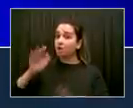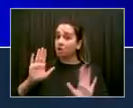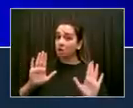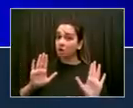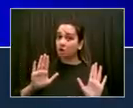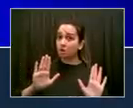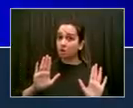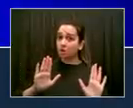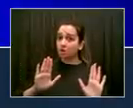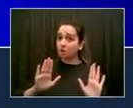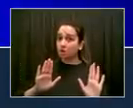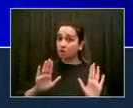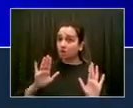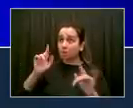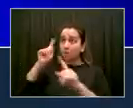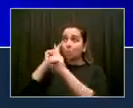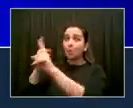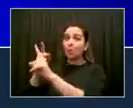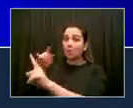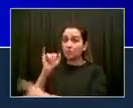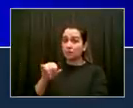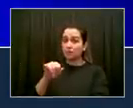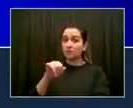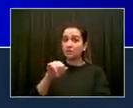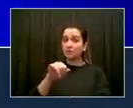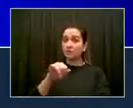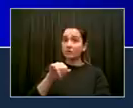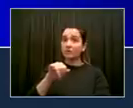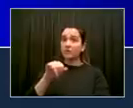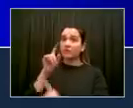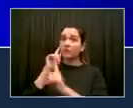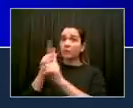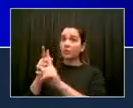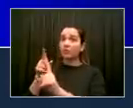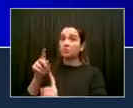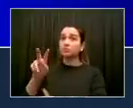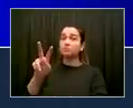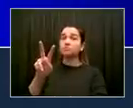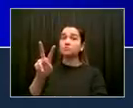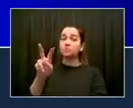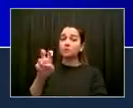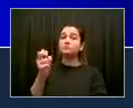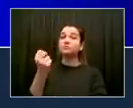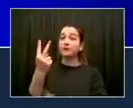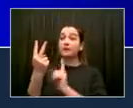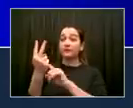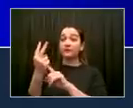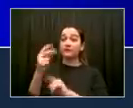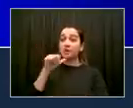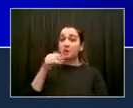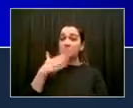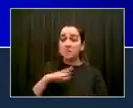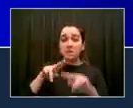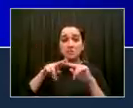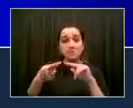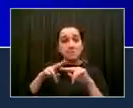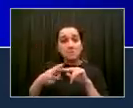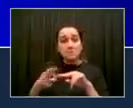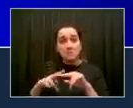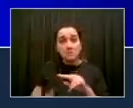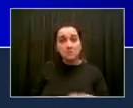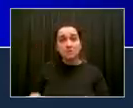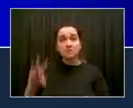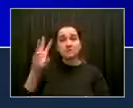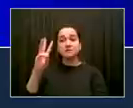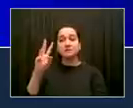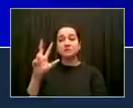but that's a good sign. Today's report, 212 patients. Confirmed positivity, 63.35%. Hospitalization rate,